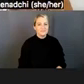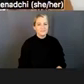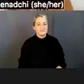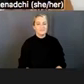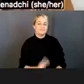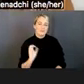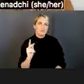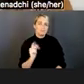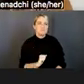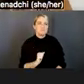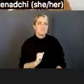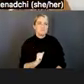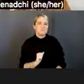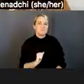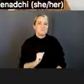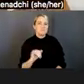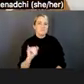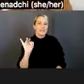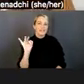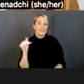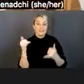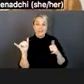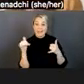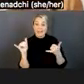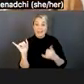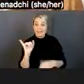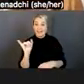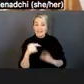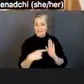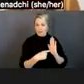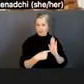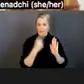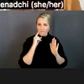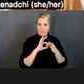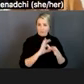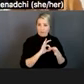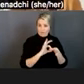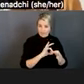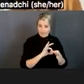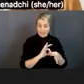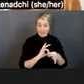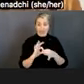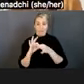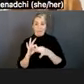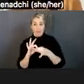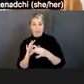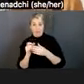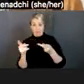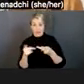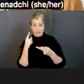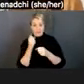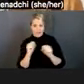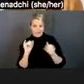okay, if play is like sort of like the marker of belonging, and belonging is the place of safety, and then that's where all the